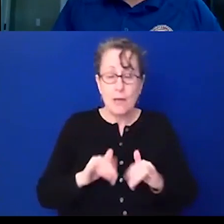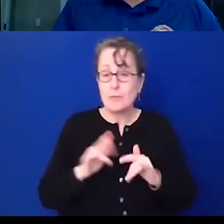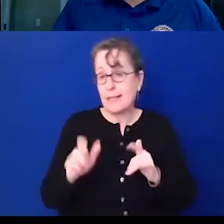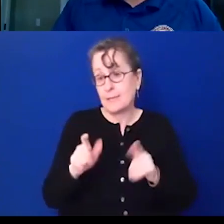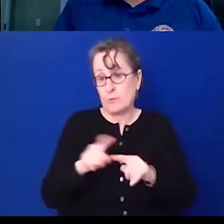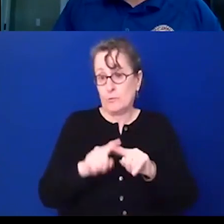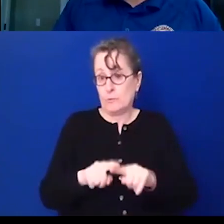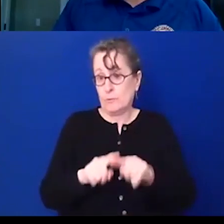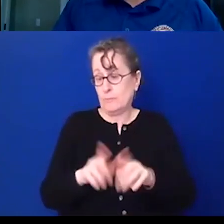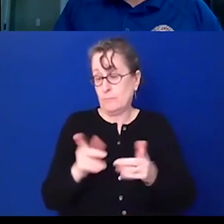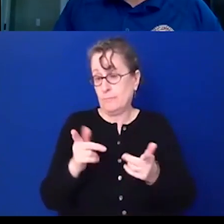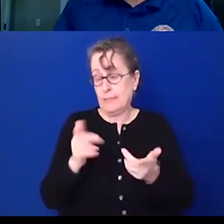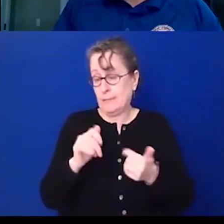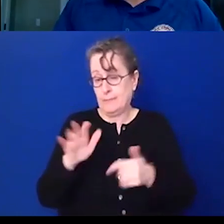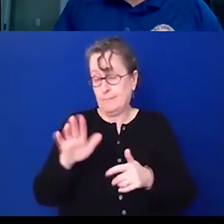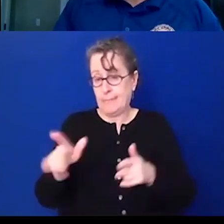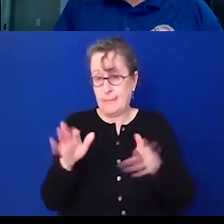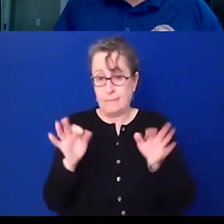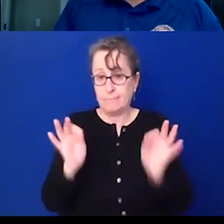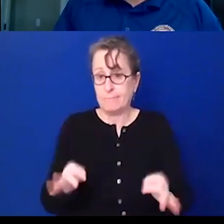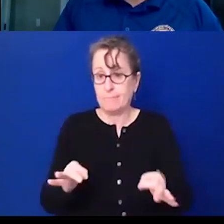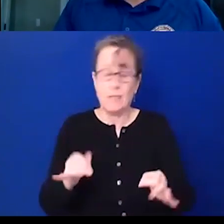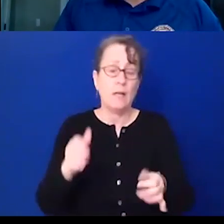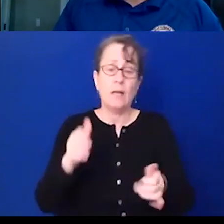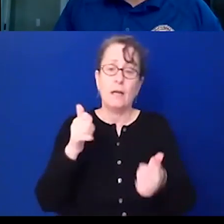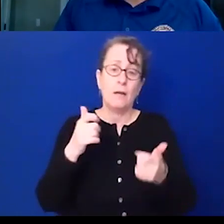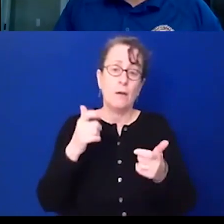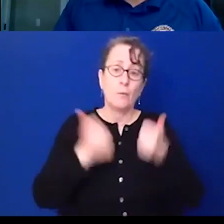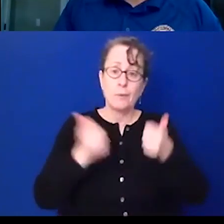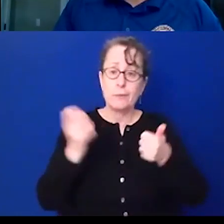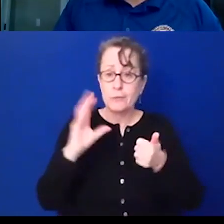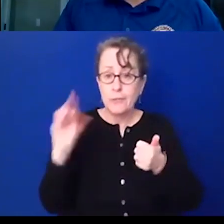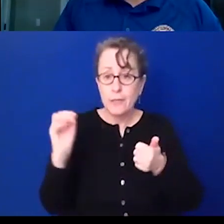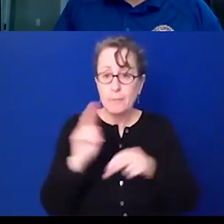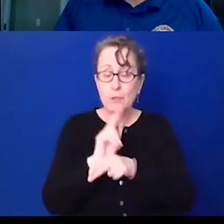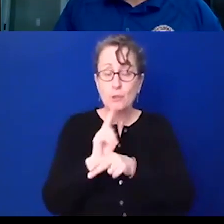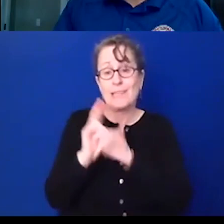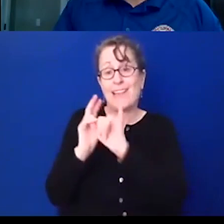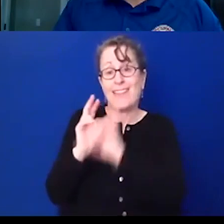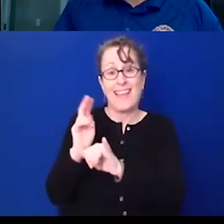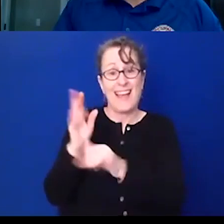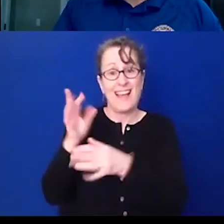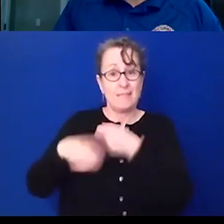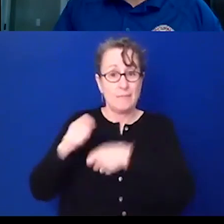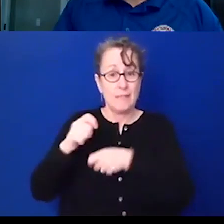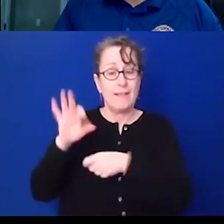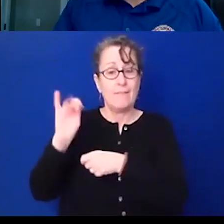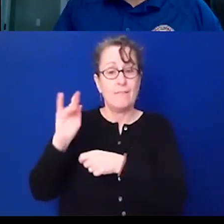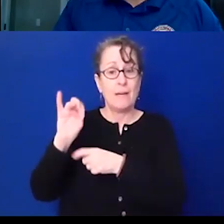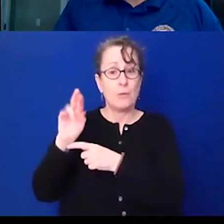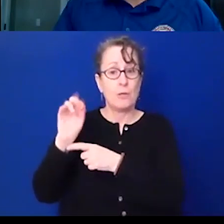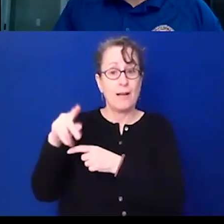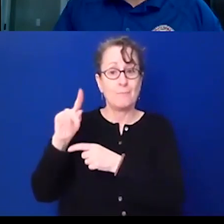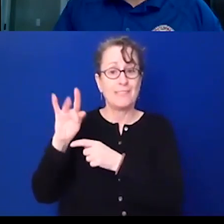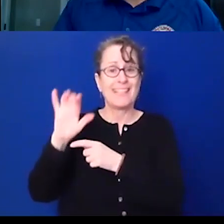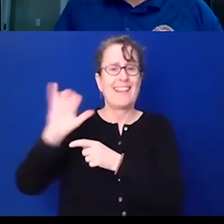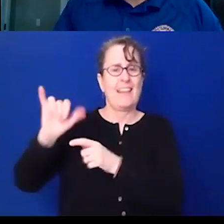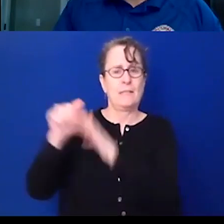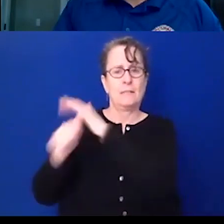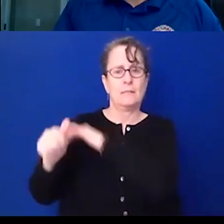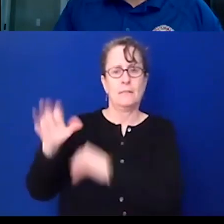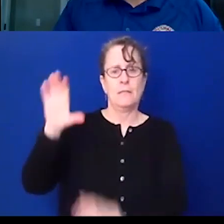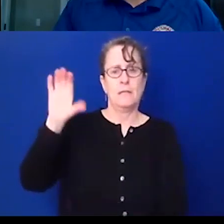is for, is to improve internet service. Oh, okay. And that's just for Consolidated, not with Comcast, or that's just,